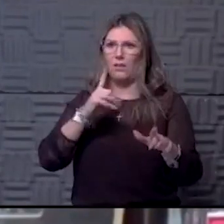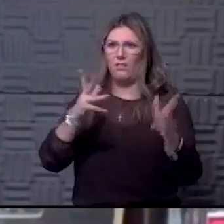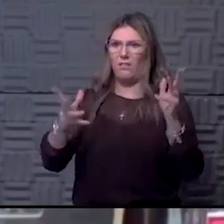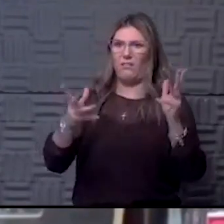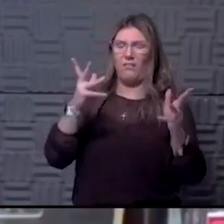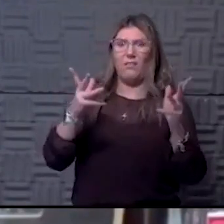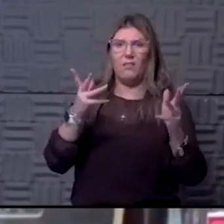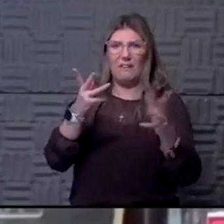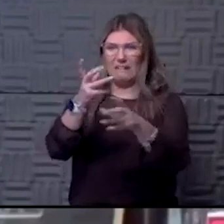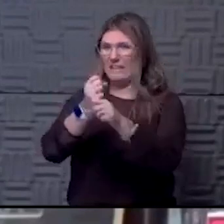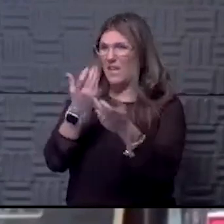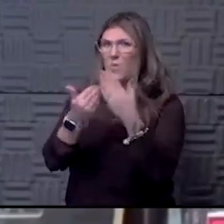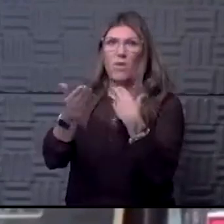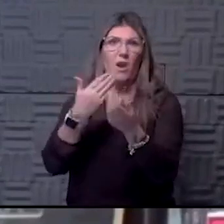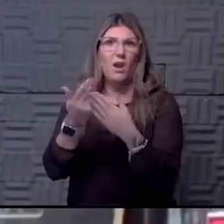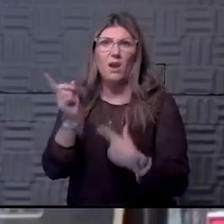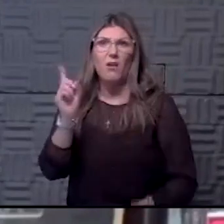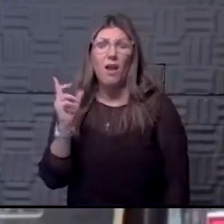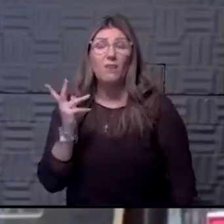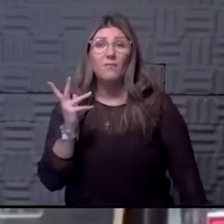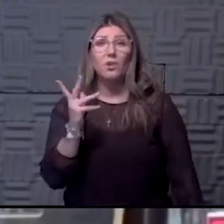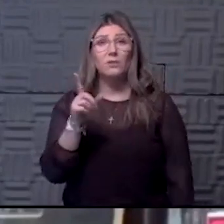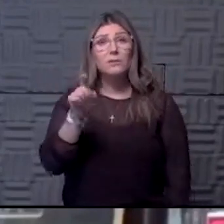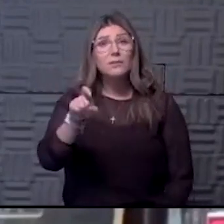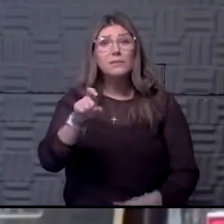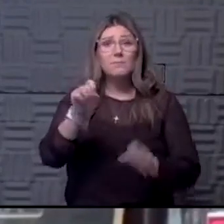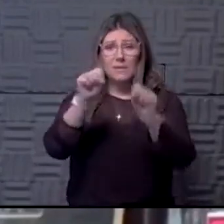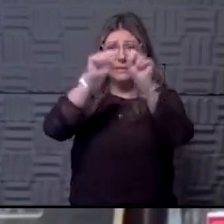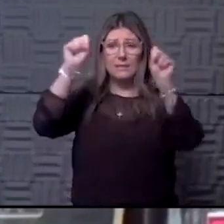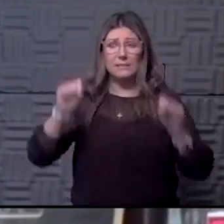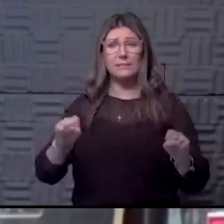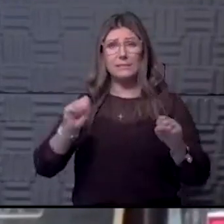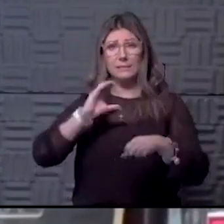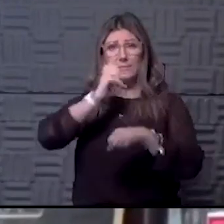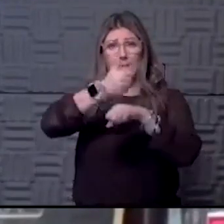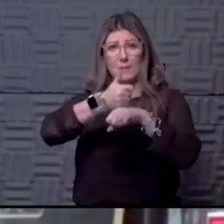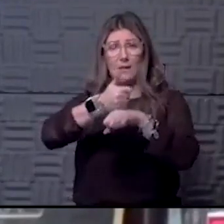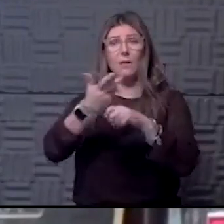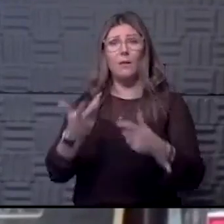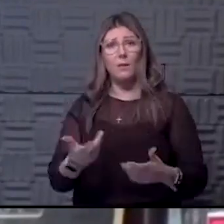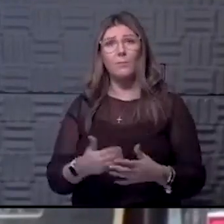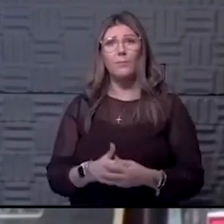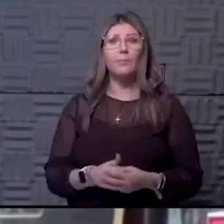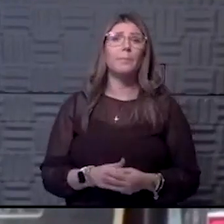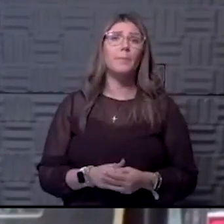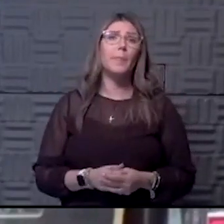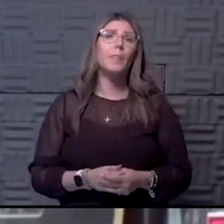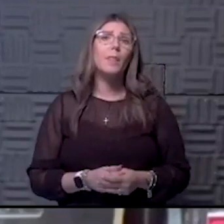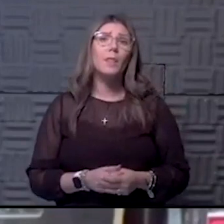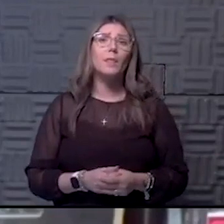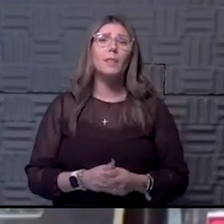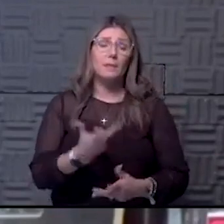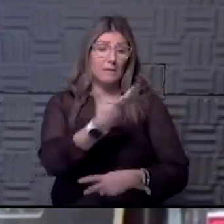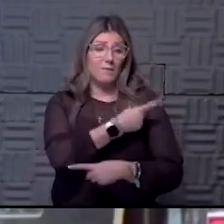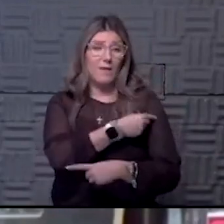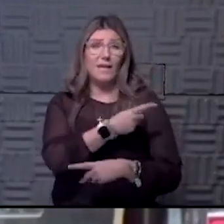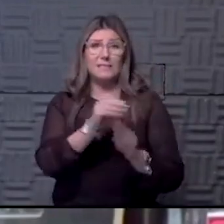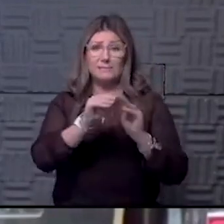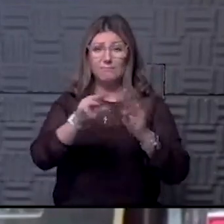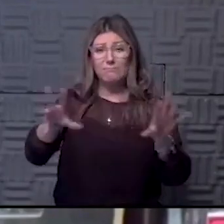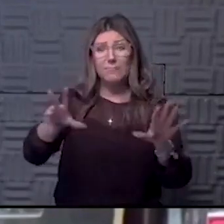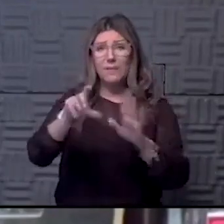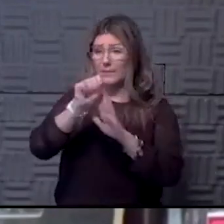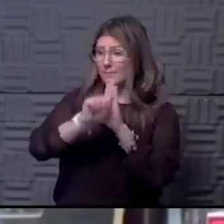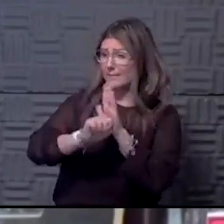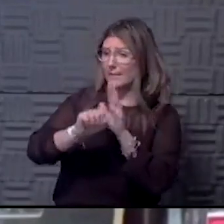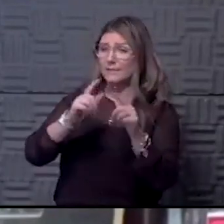get it. It ought to be that the system that we put in place in which the vaccine is allocated to the states